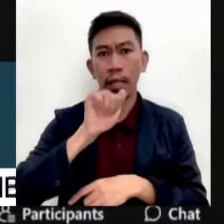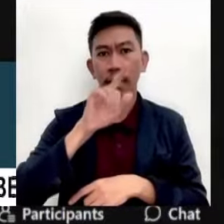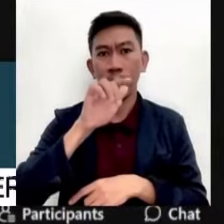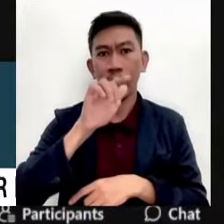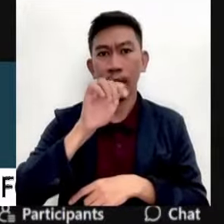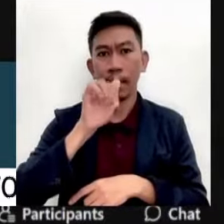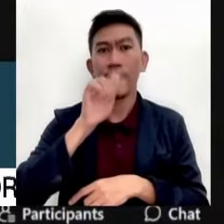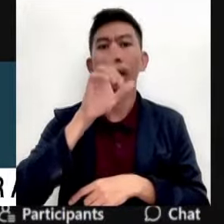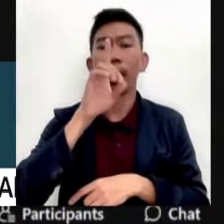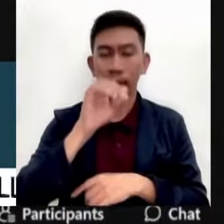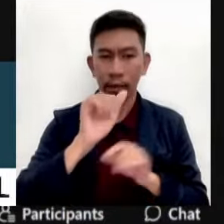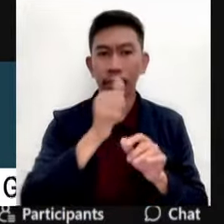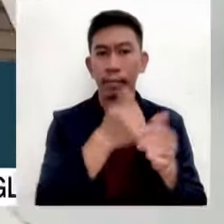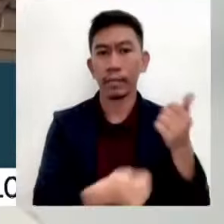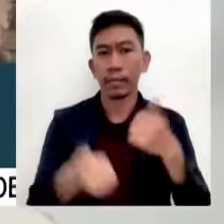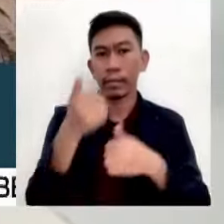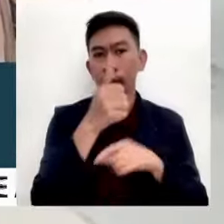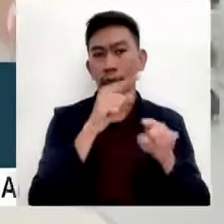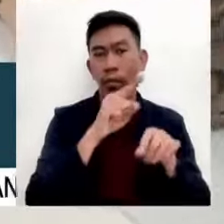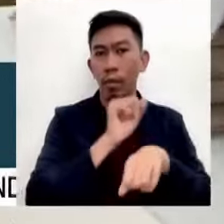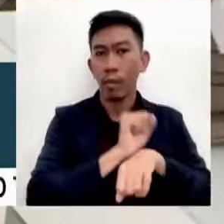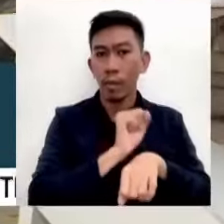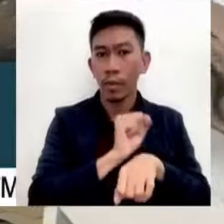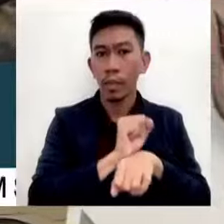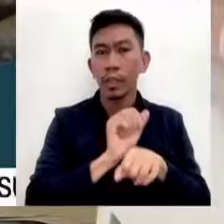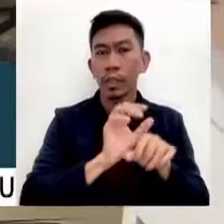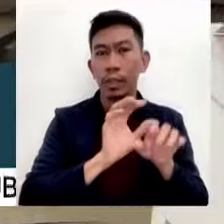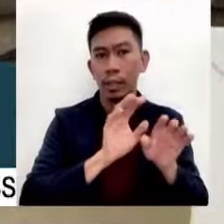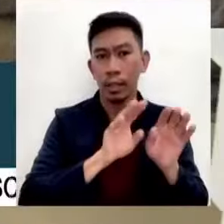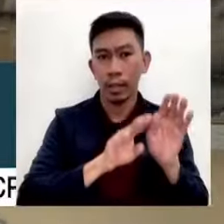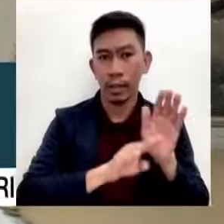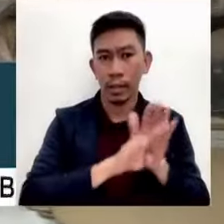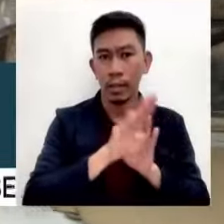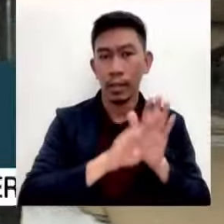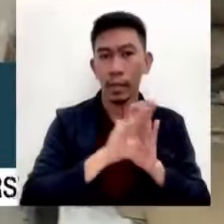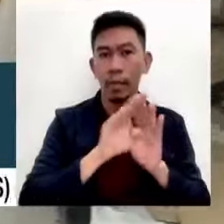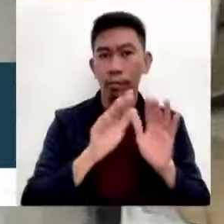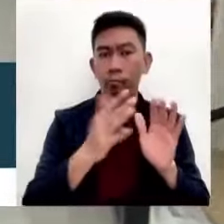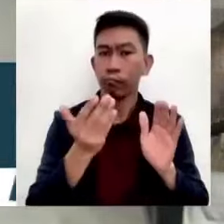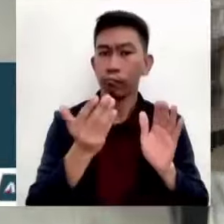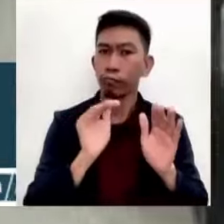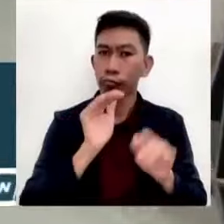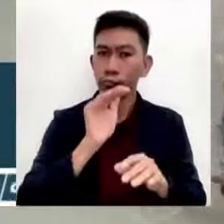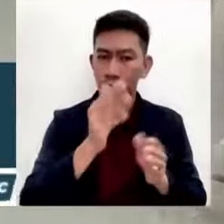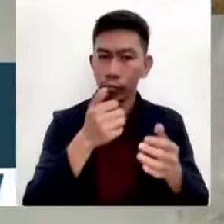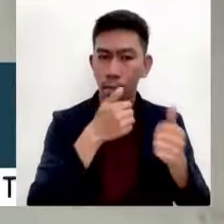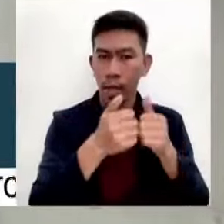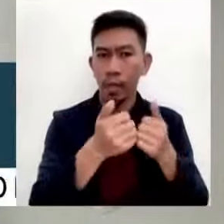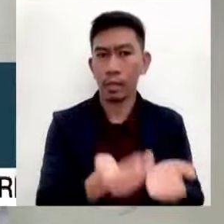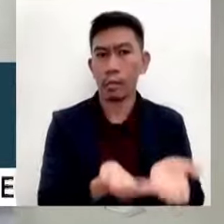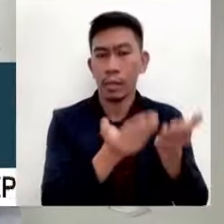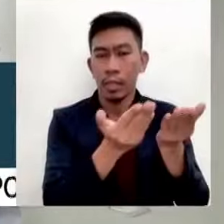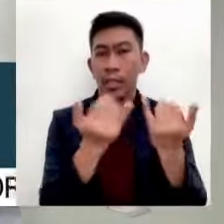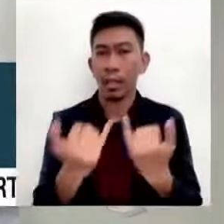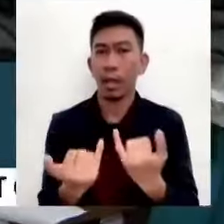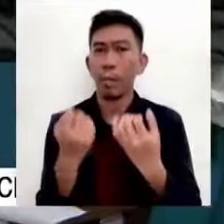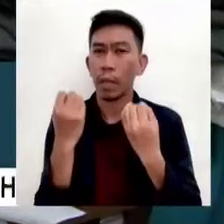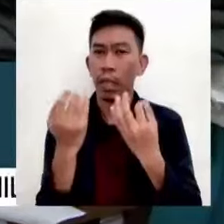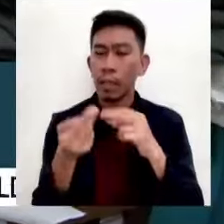Employment, and Human Resource Development, pushing for its passage. Estrada argues rising prices of basic commodities